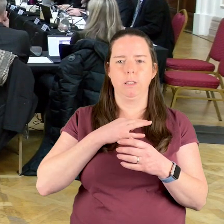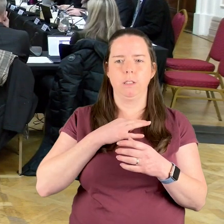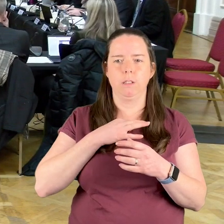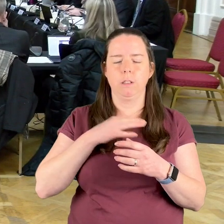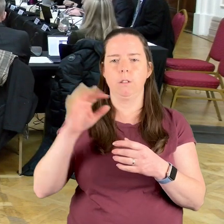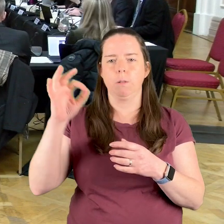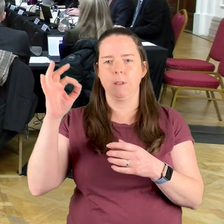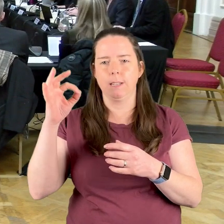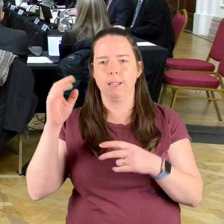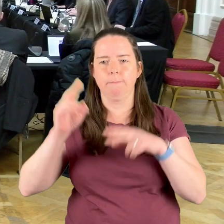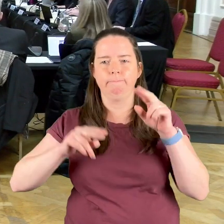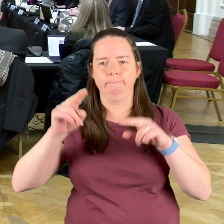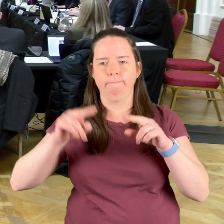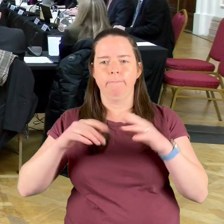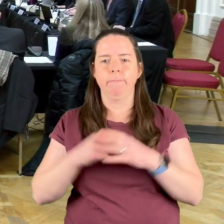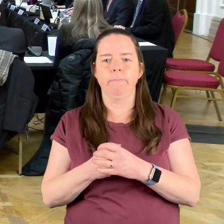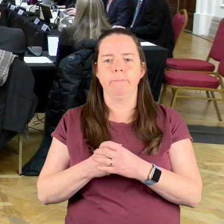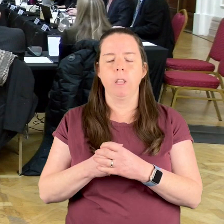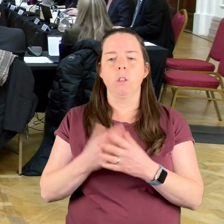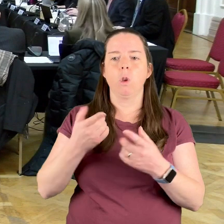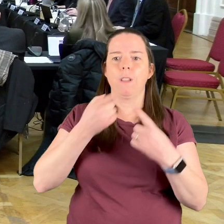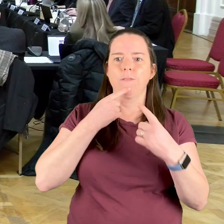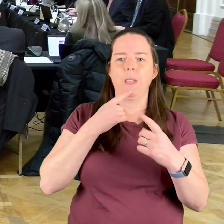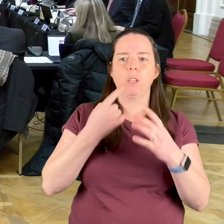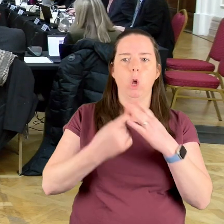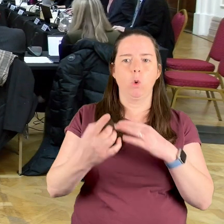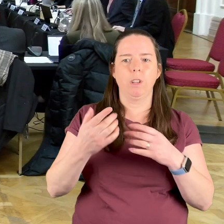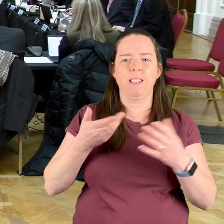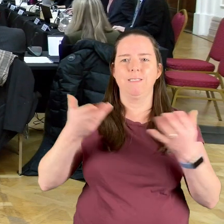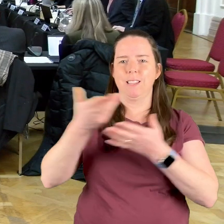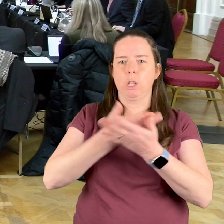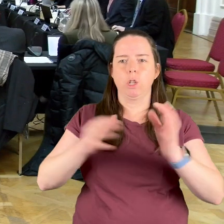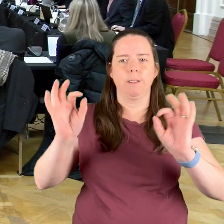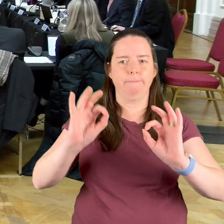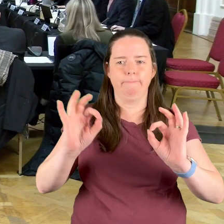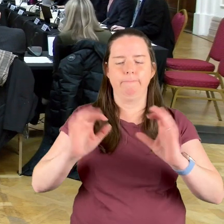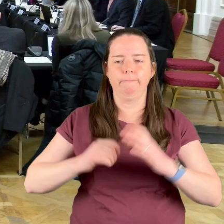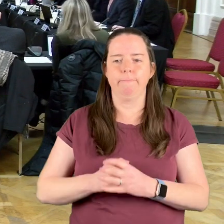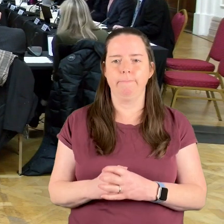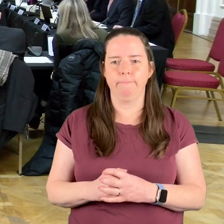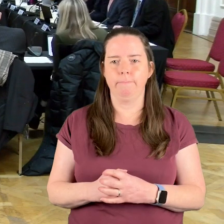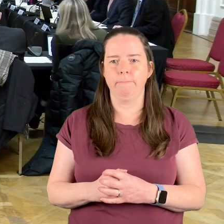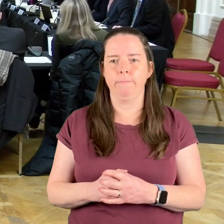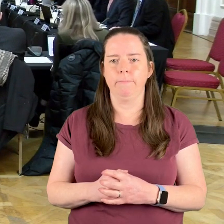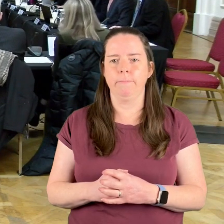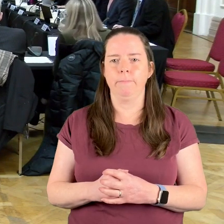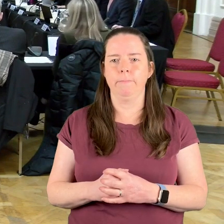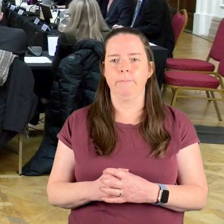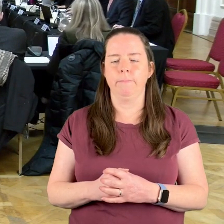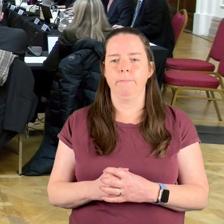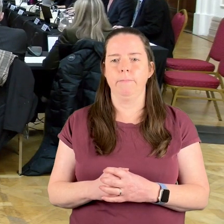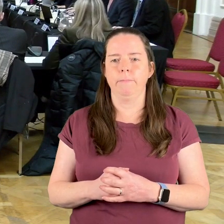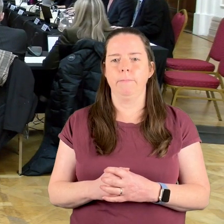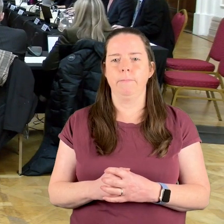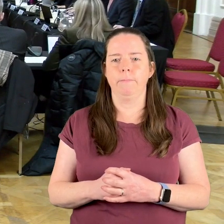Risk Committee. So again, information only and not for further discussion.